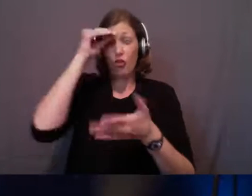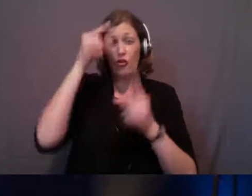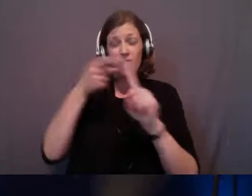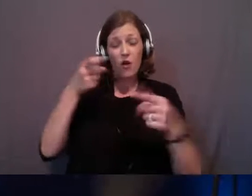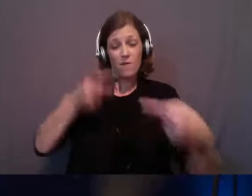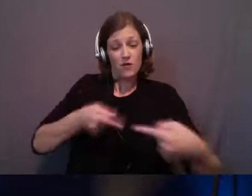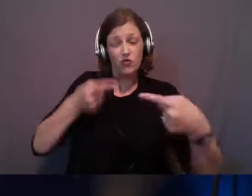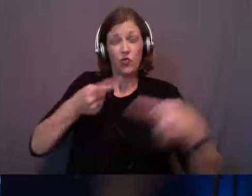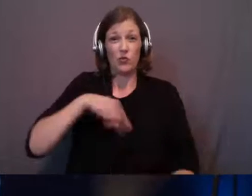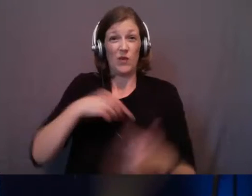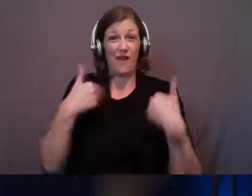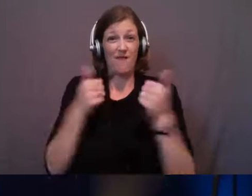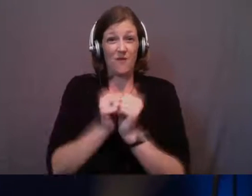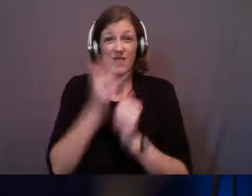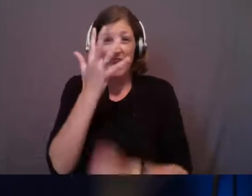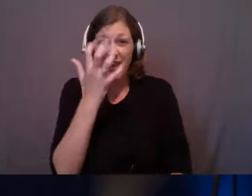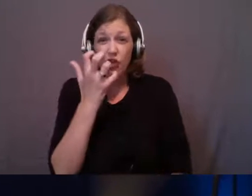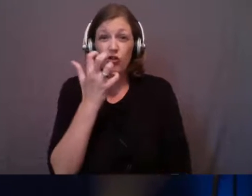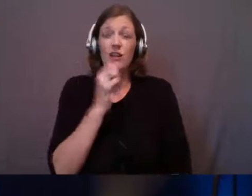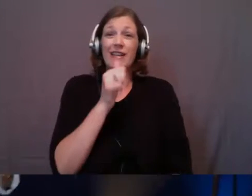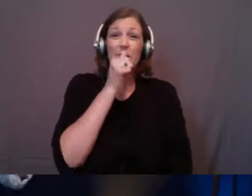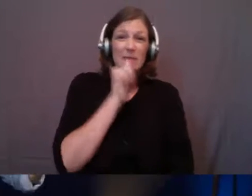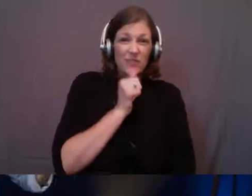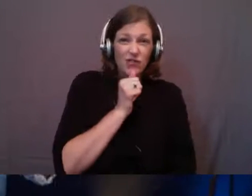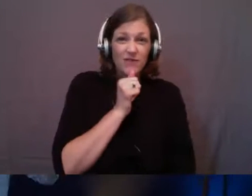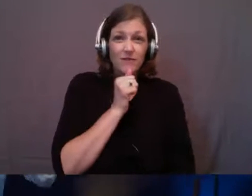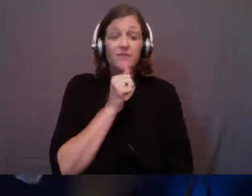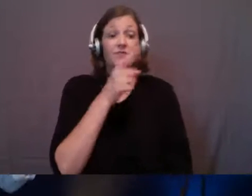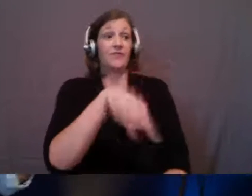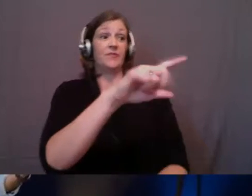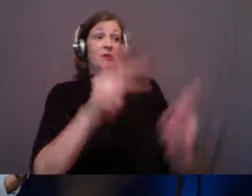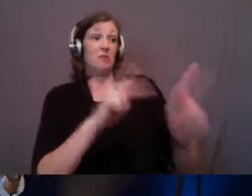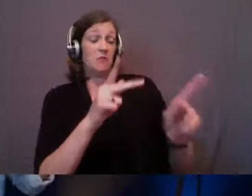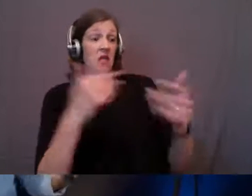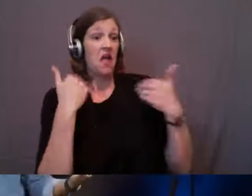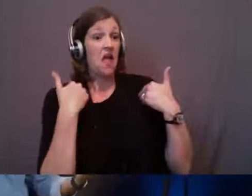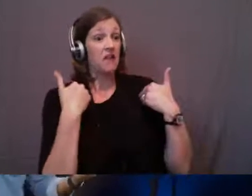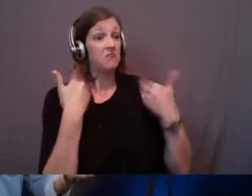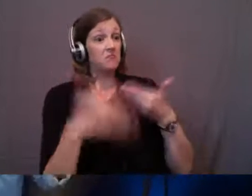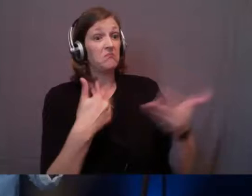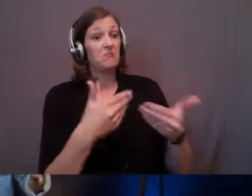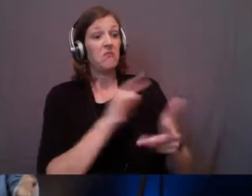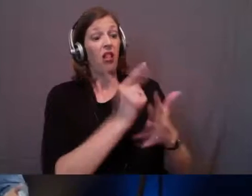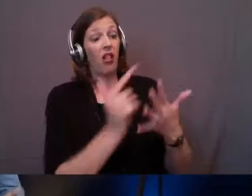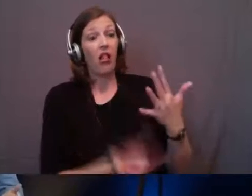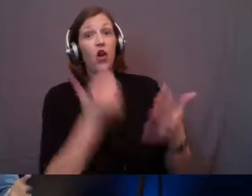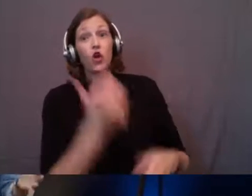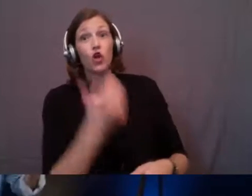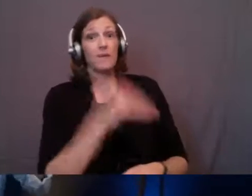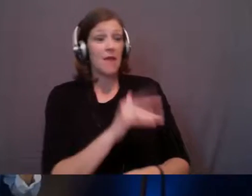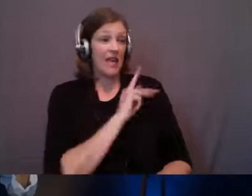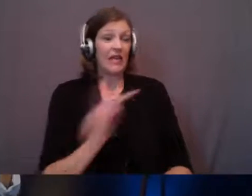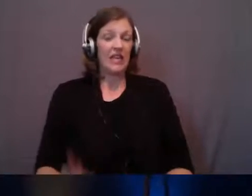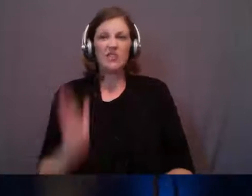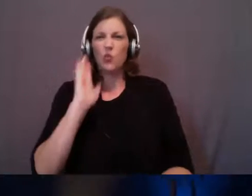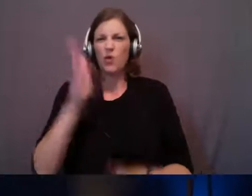struggles we have with anger and impatience. The people ended up with a series of really good and really bad kings that we're going to cover over the next few weeks.